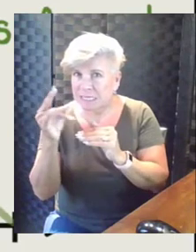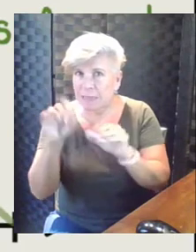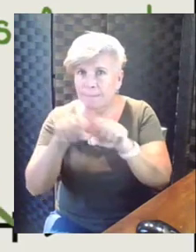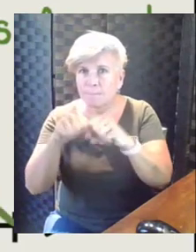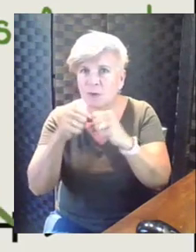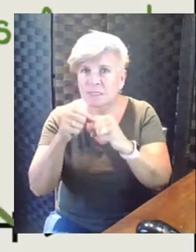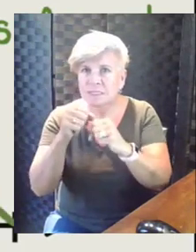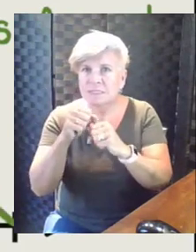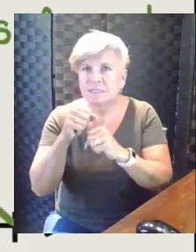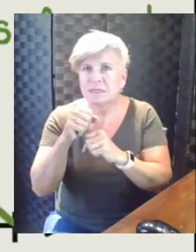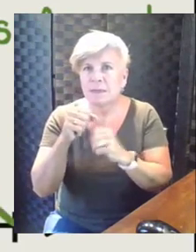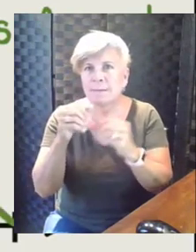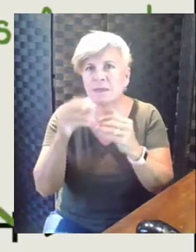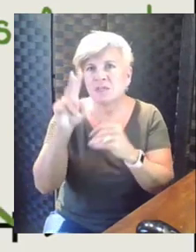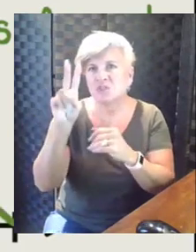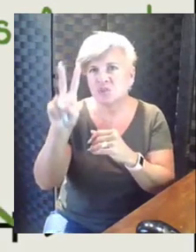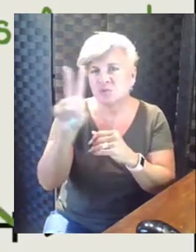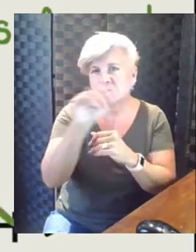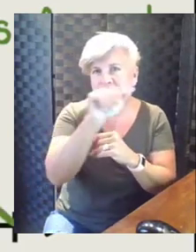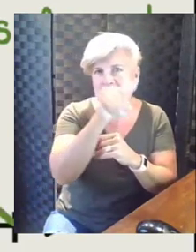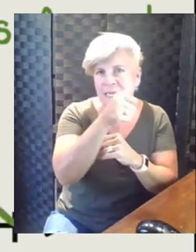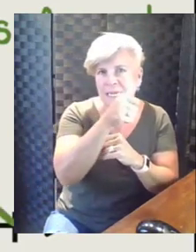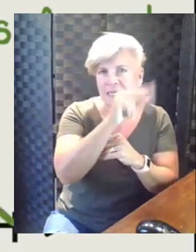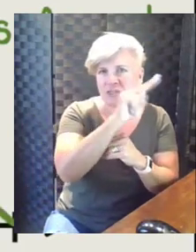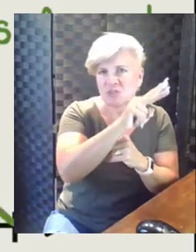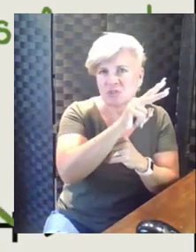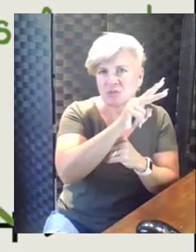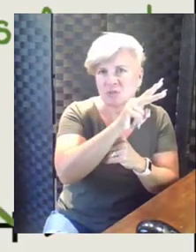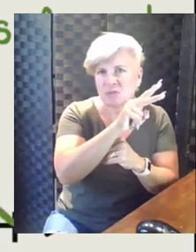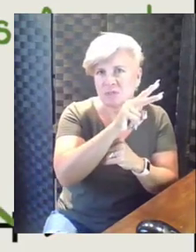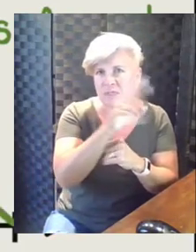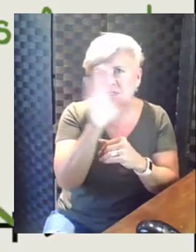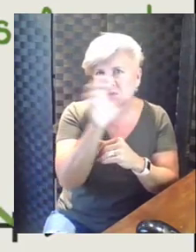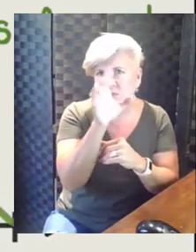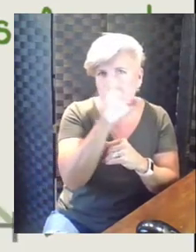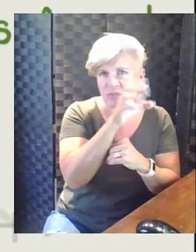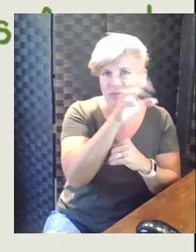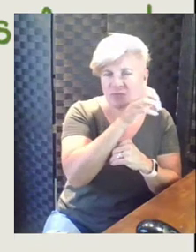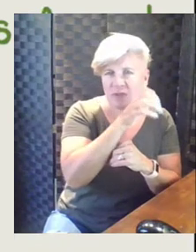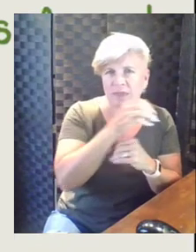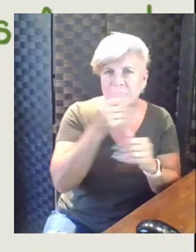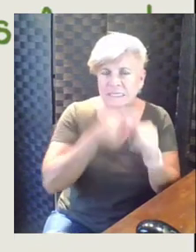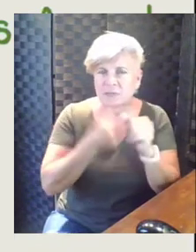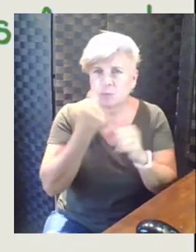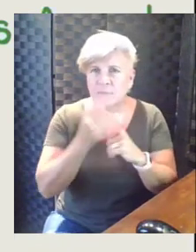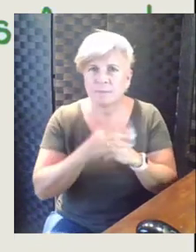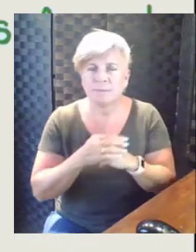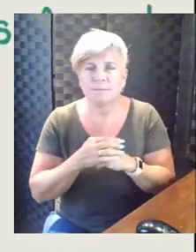into 2, 10, and 2 and subtract each part.